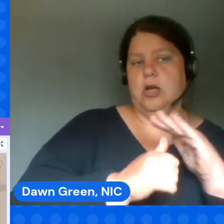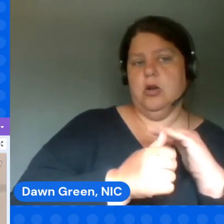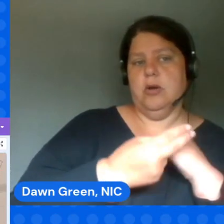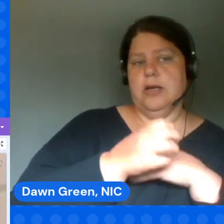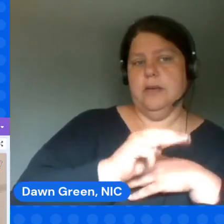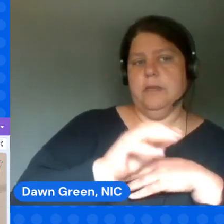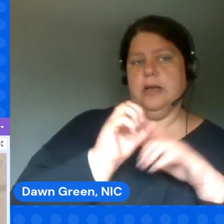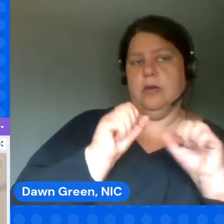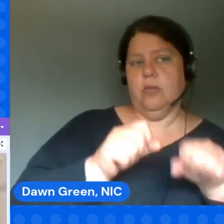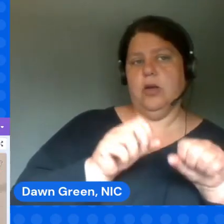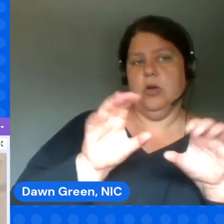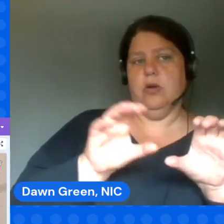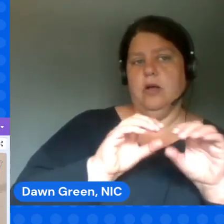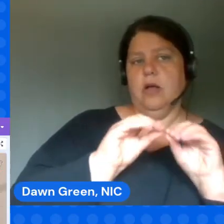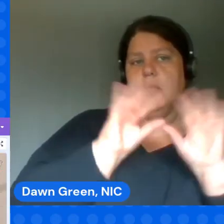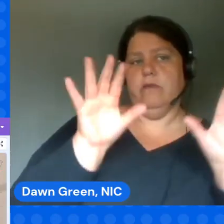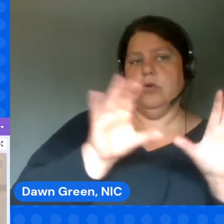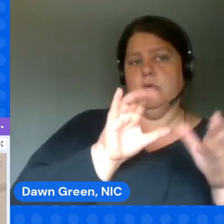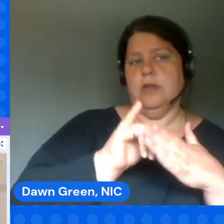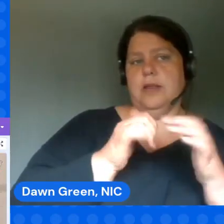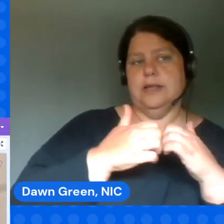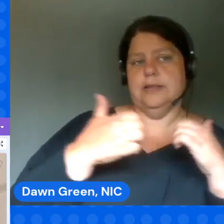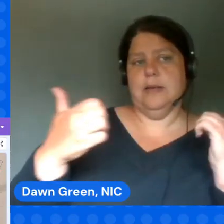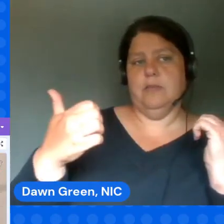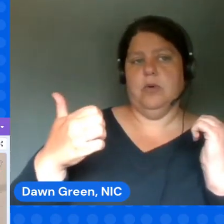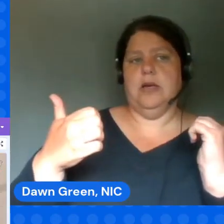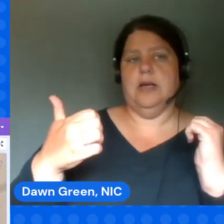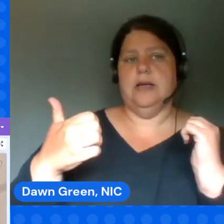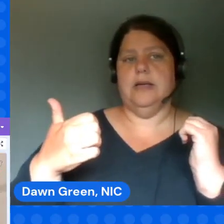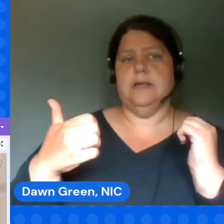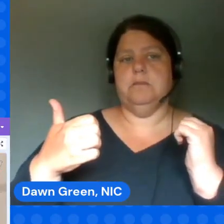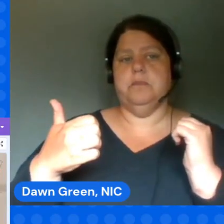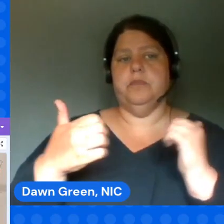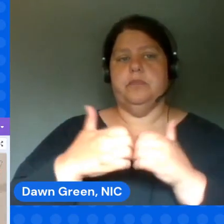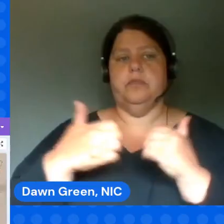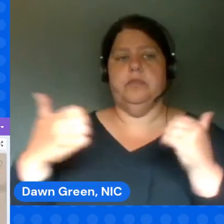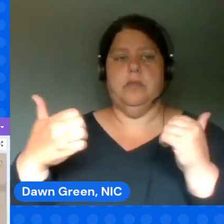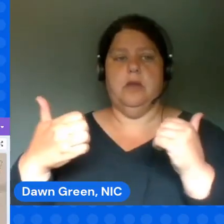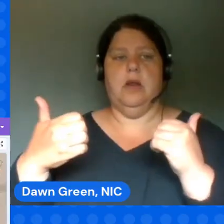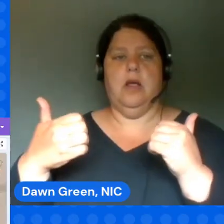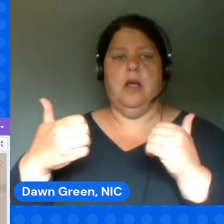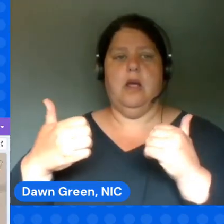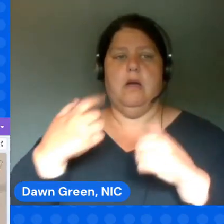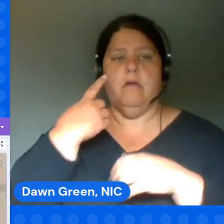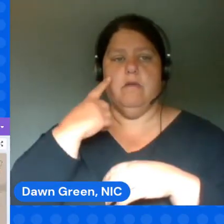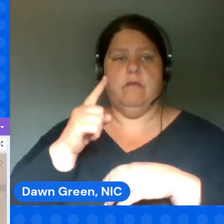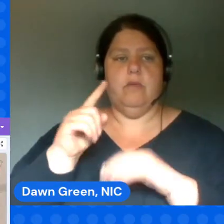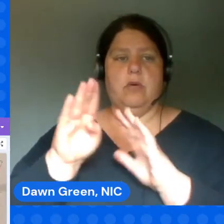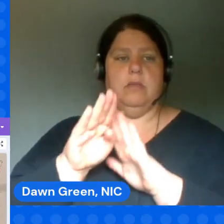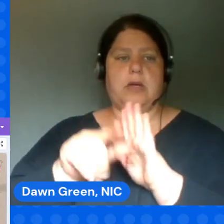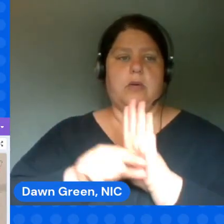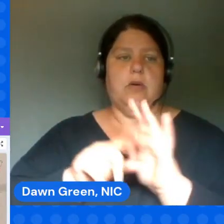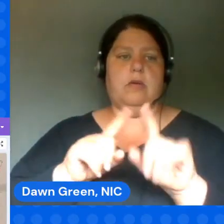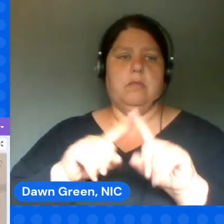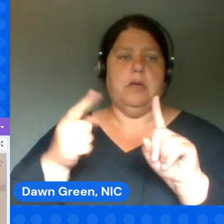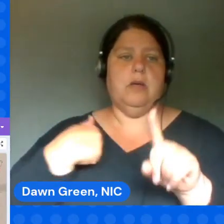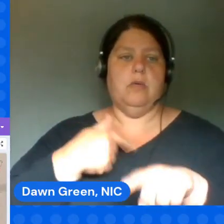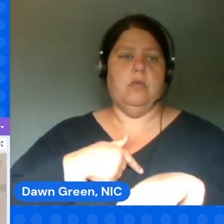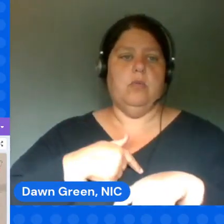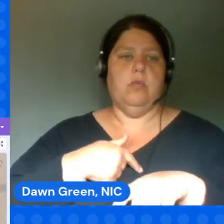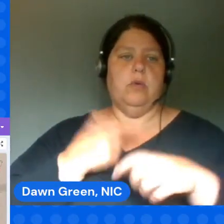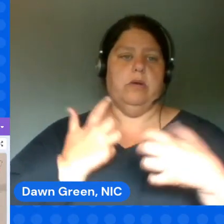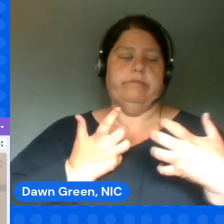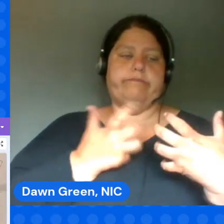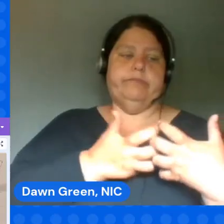it separately and apart on scripts for the backgrounds, but we've embedded the background